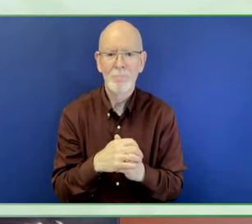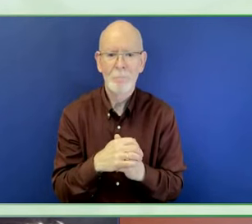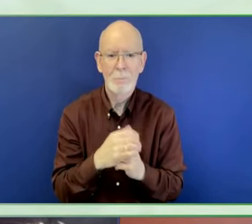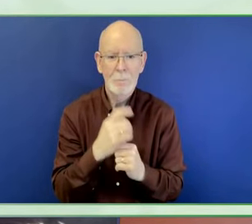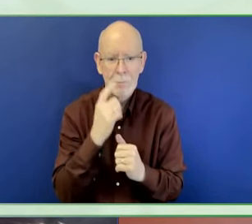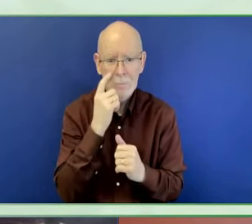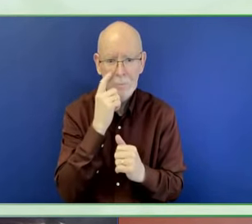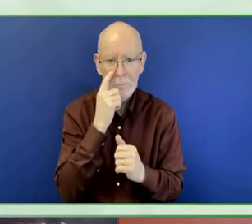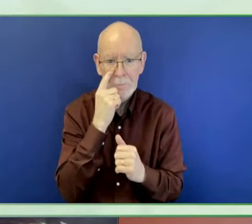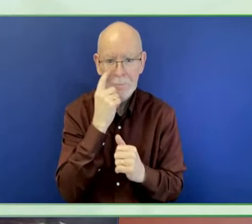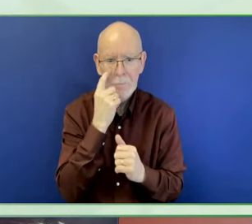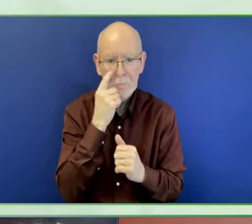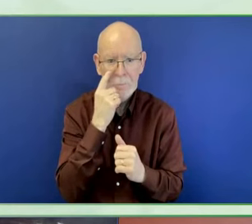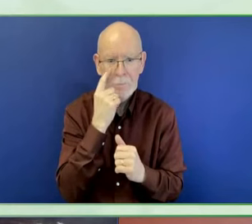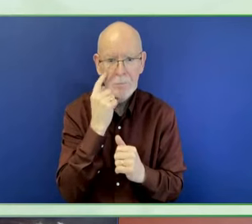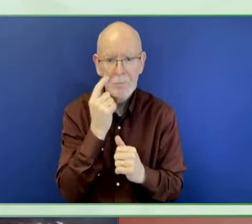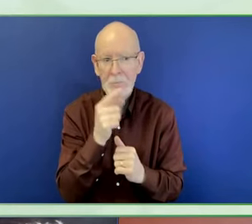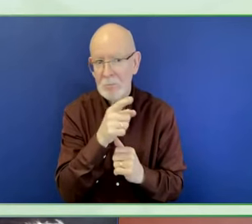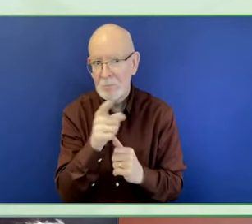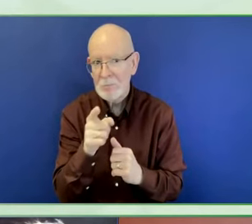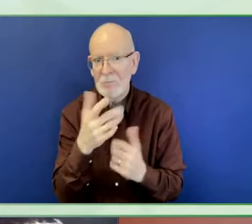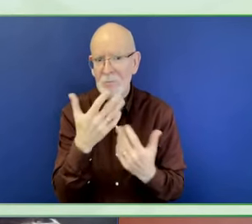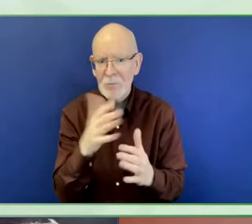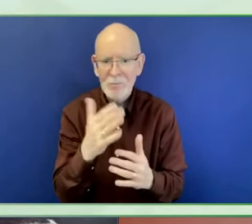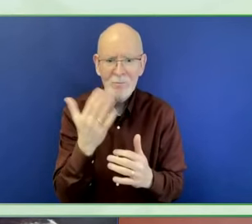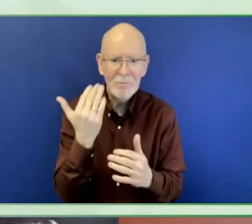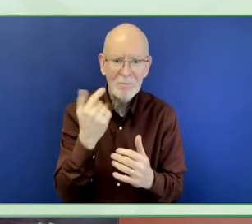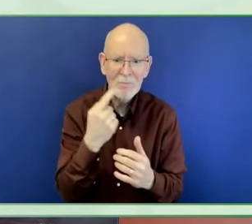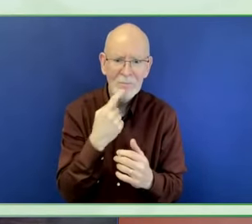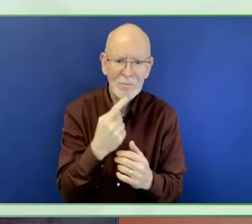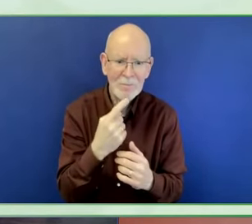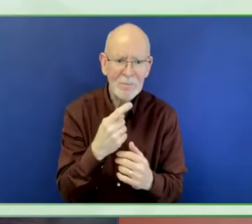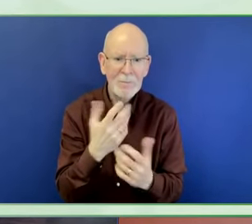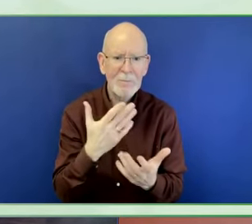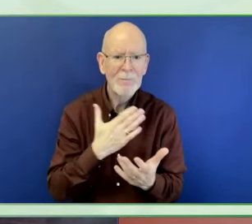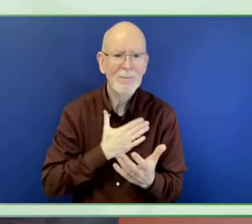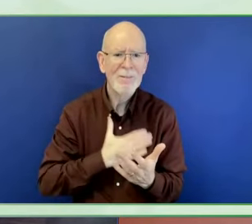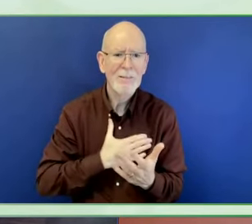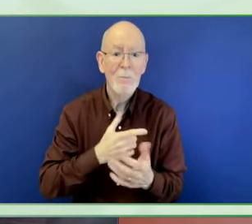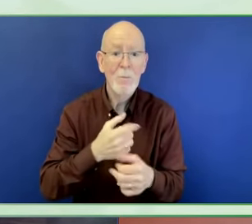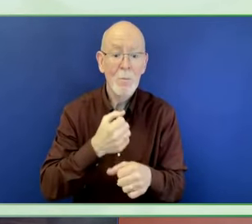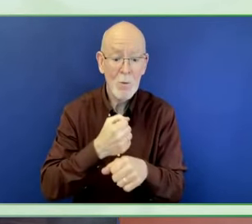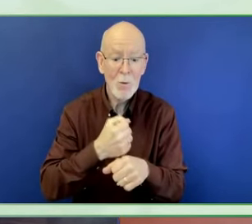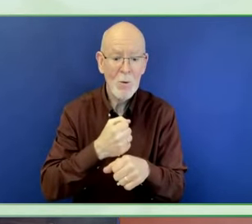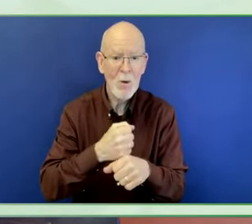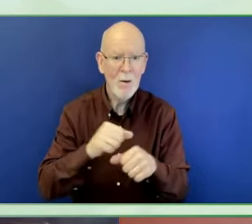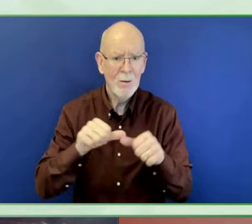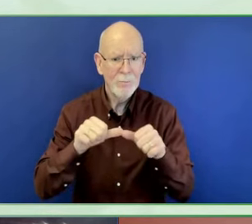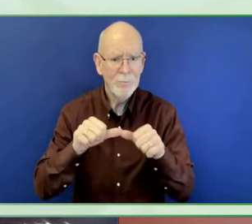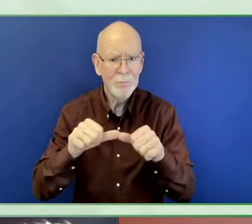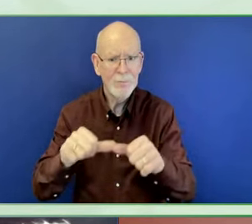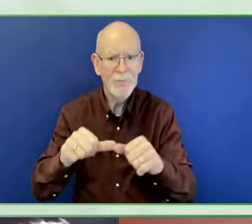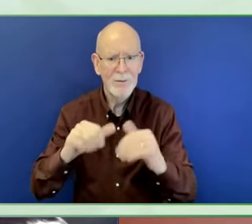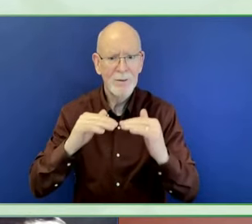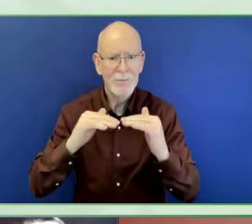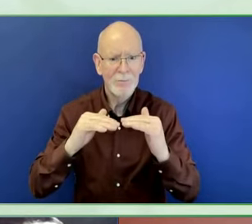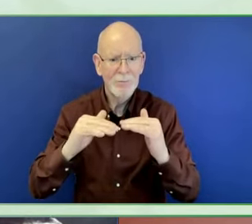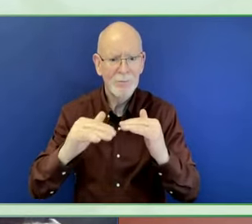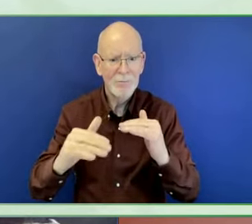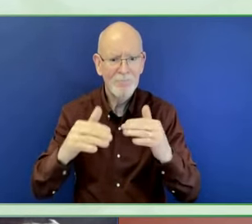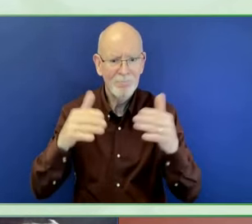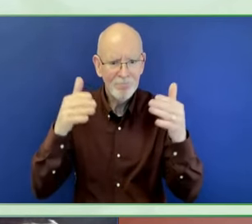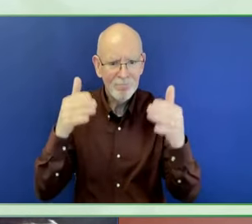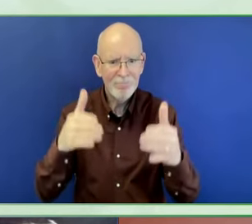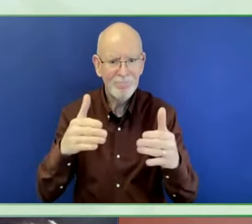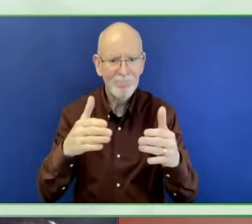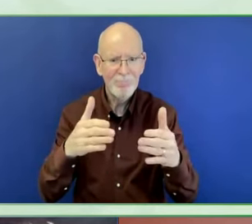disabilities, and I think centering people with disabilities within that voice, as many of you have talked